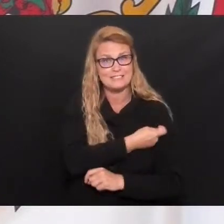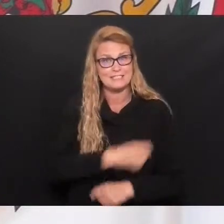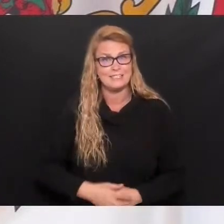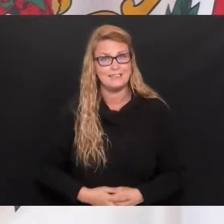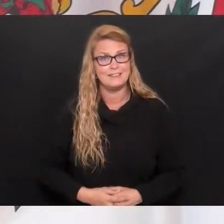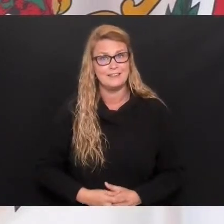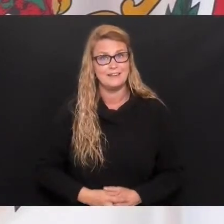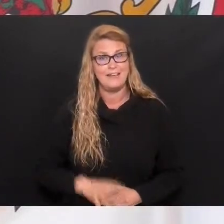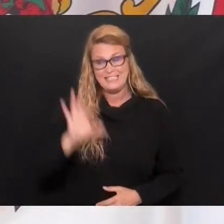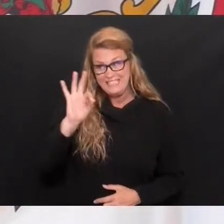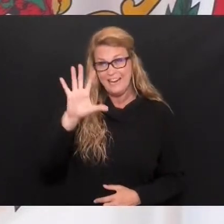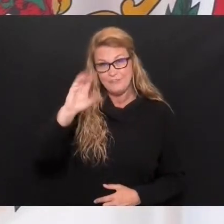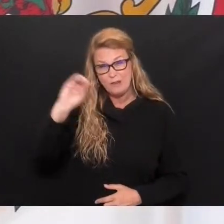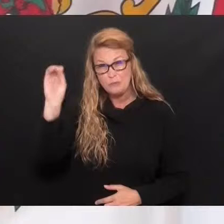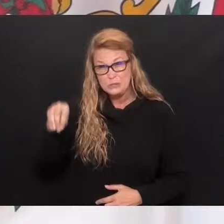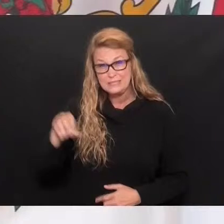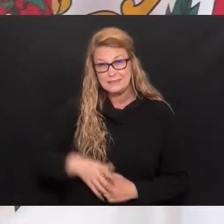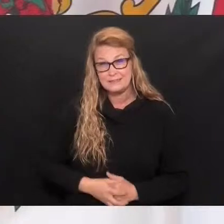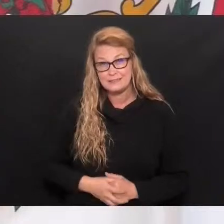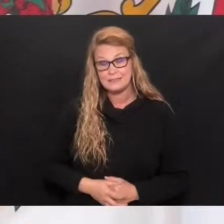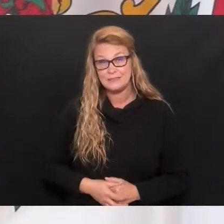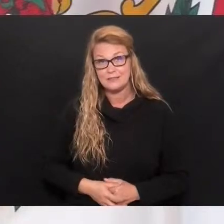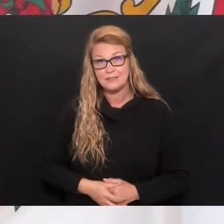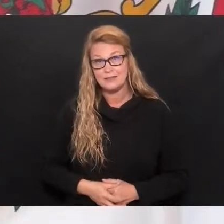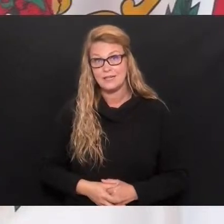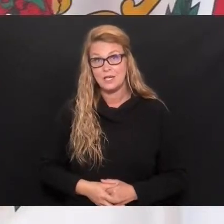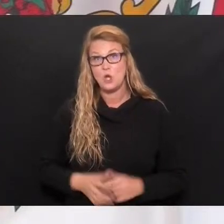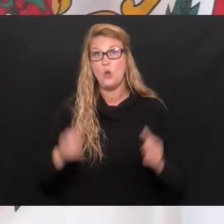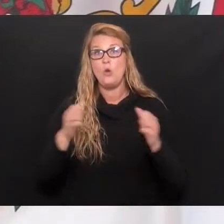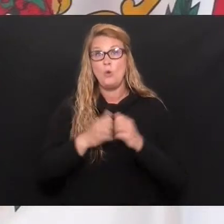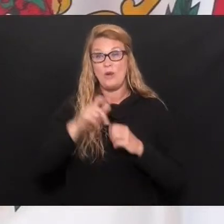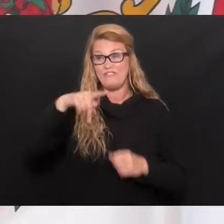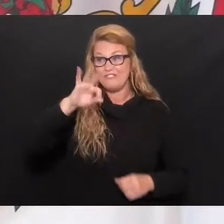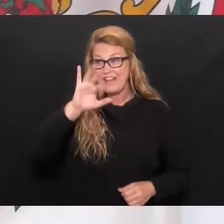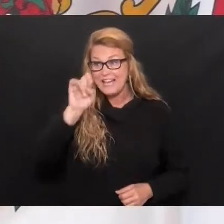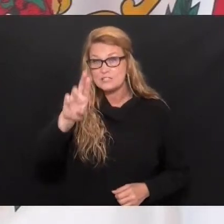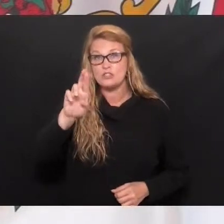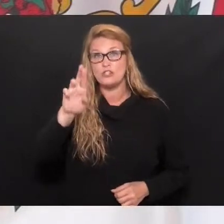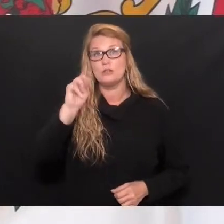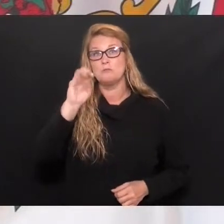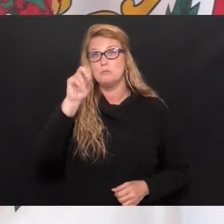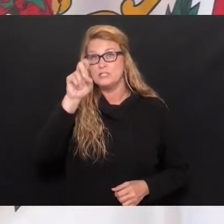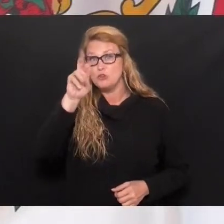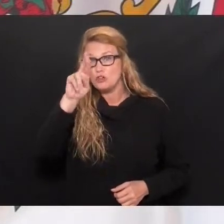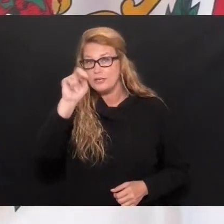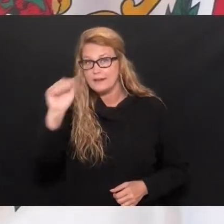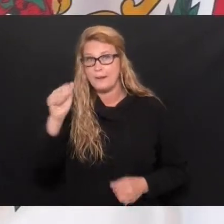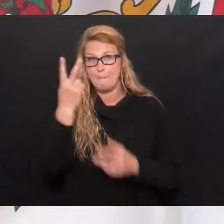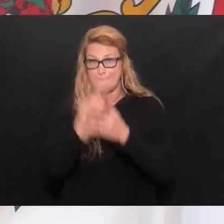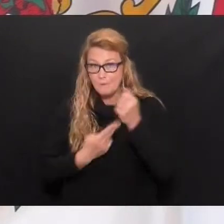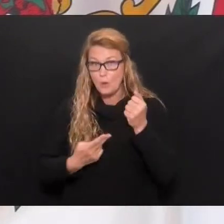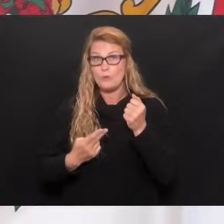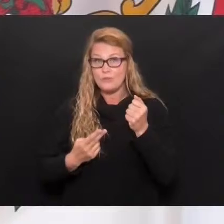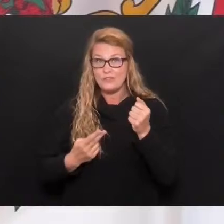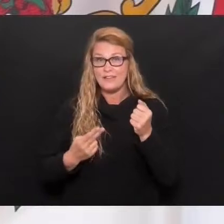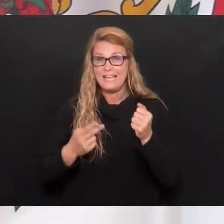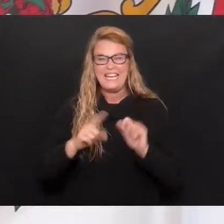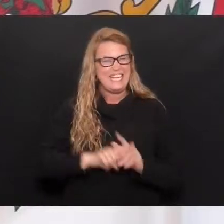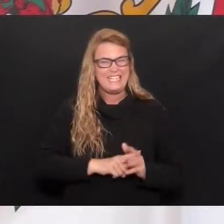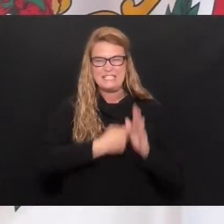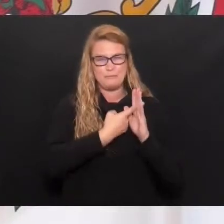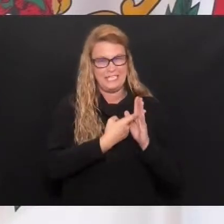level vaccine. And we did that with Pfizer, and we did it with Moderna. We did it right in the